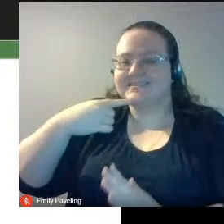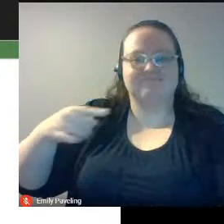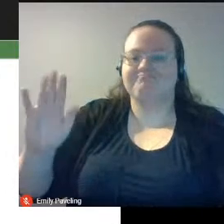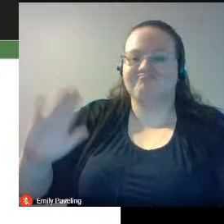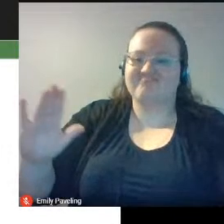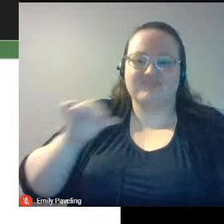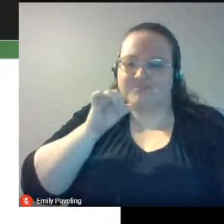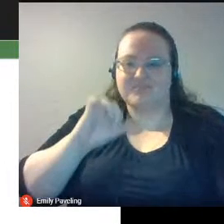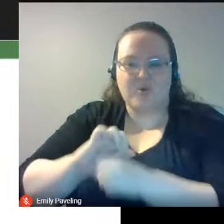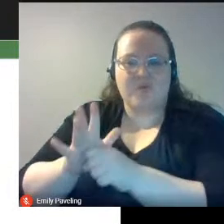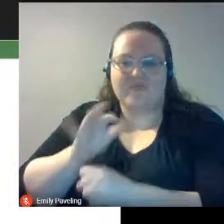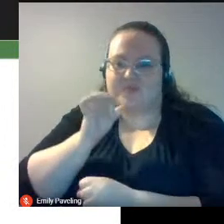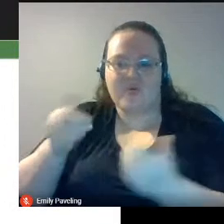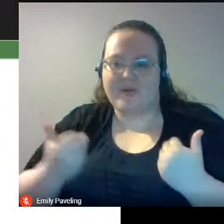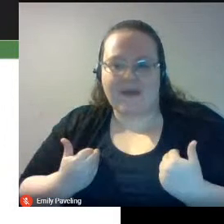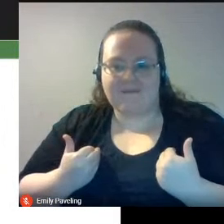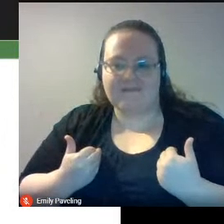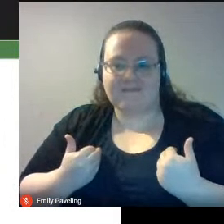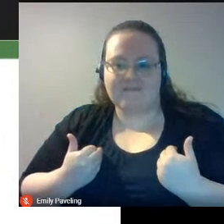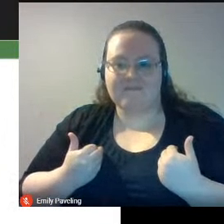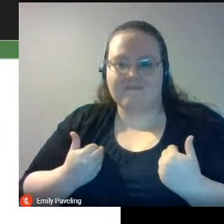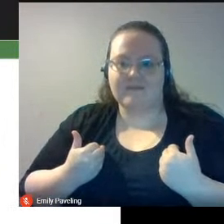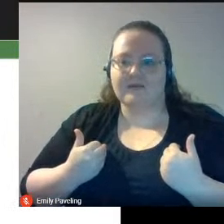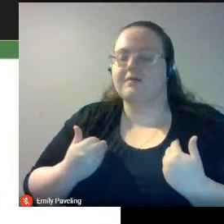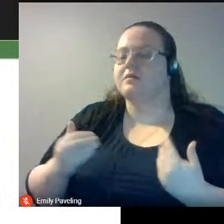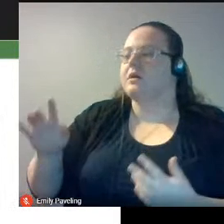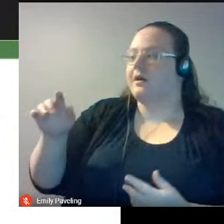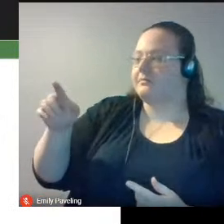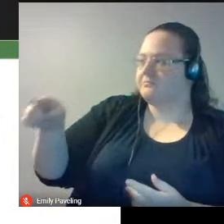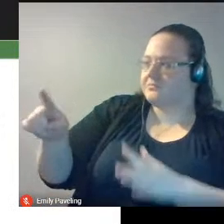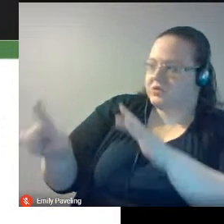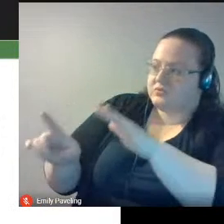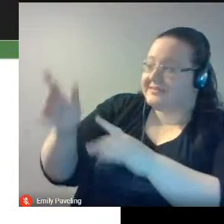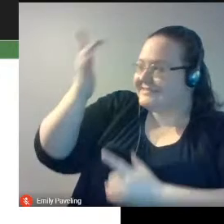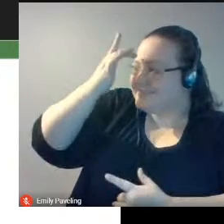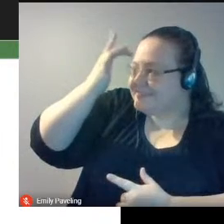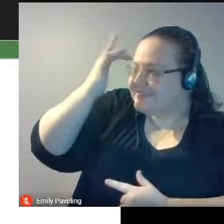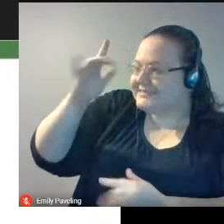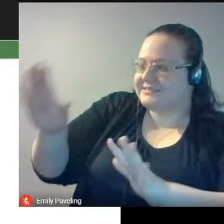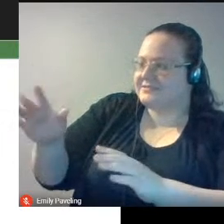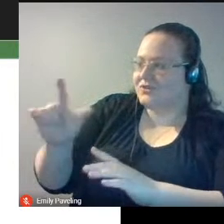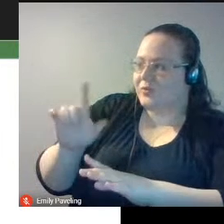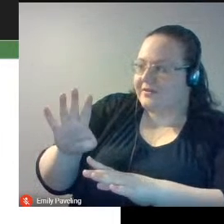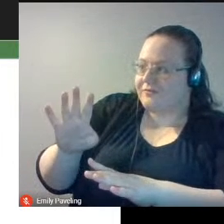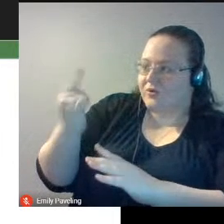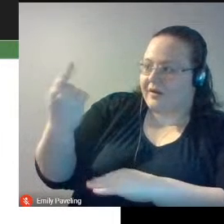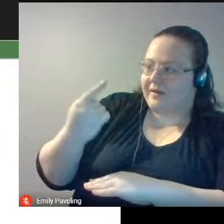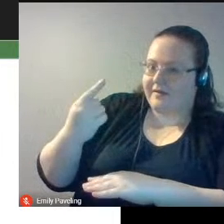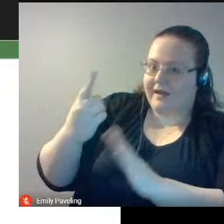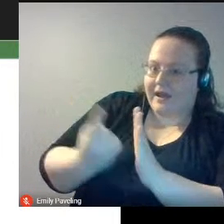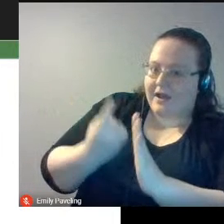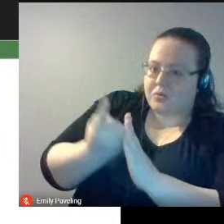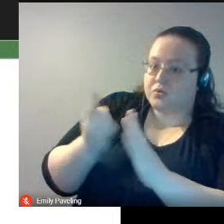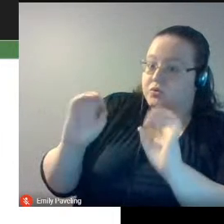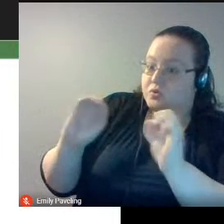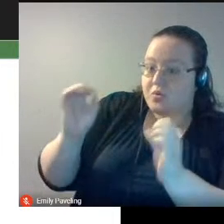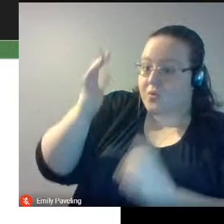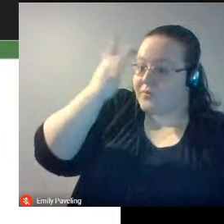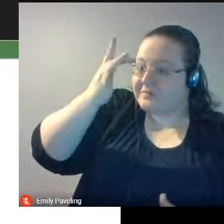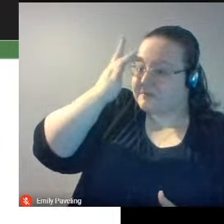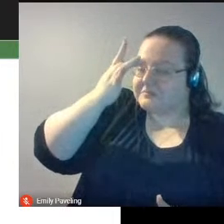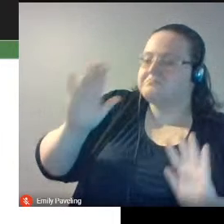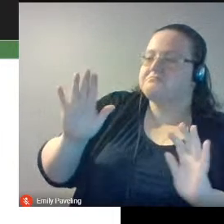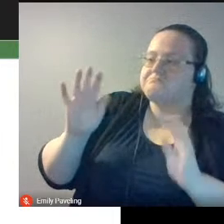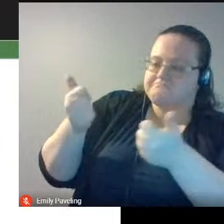student may return to school after being symptom-free for 24 hours. If a student or staff member tests positive for